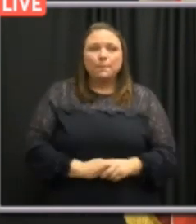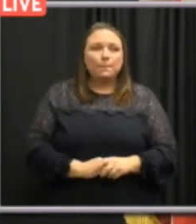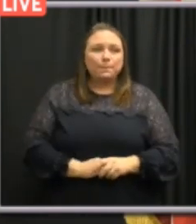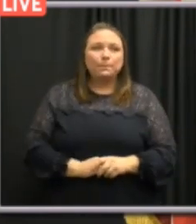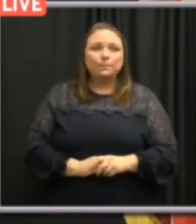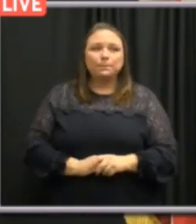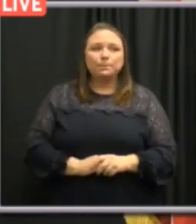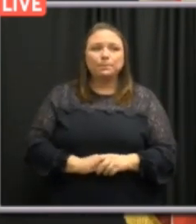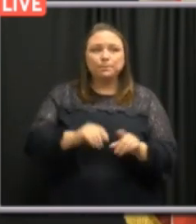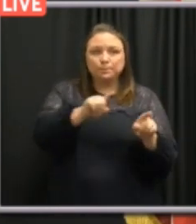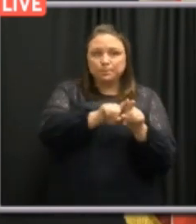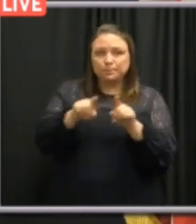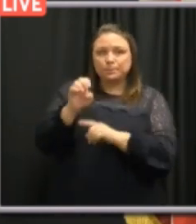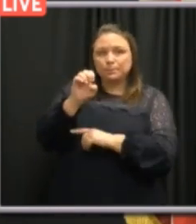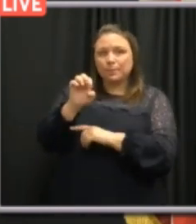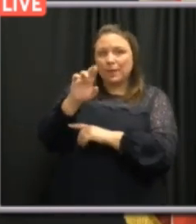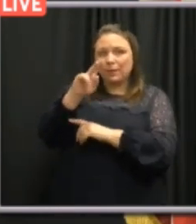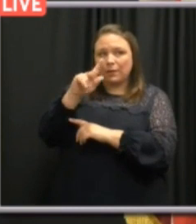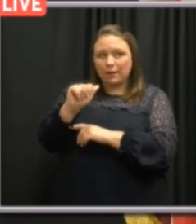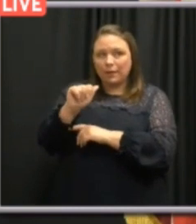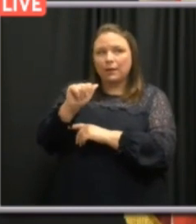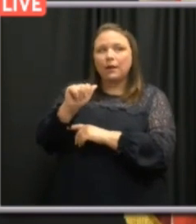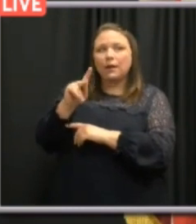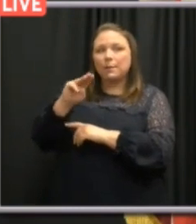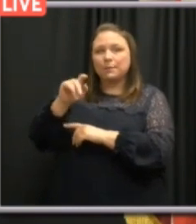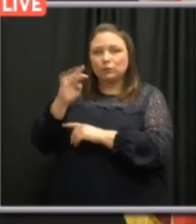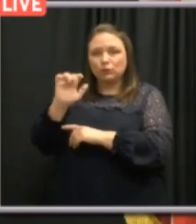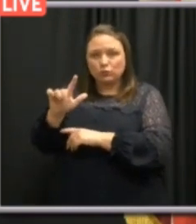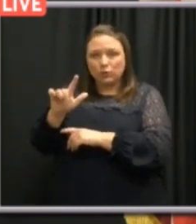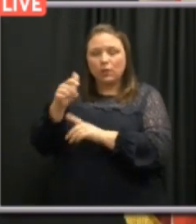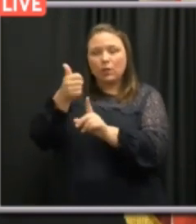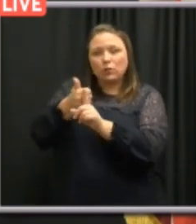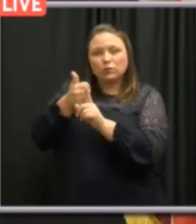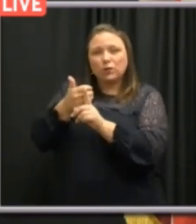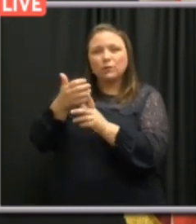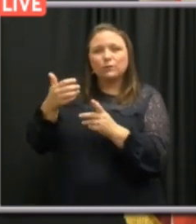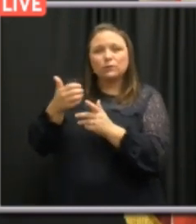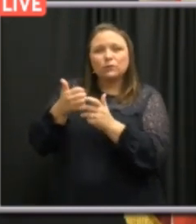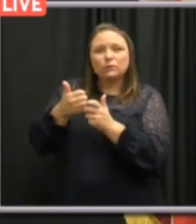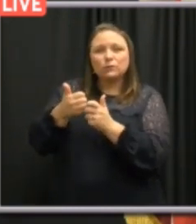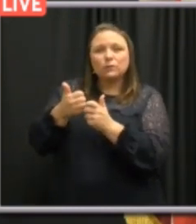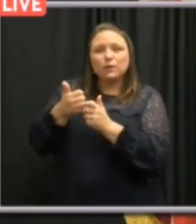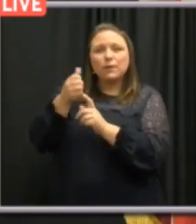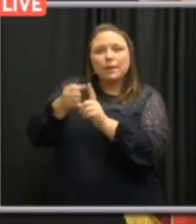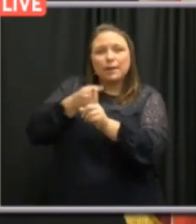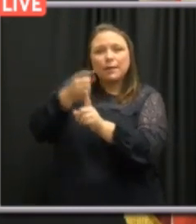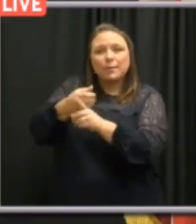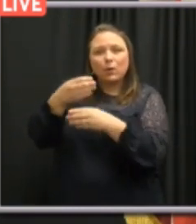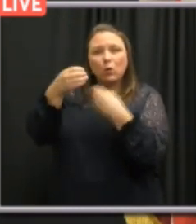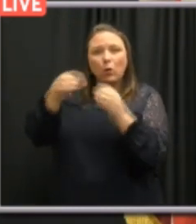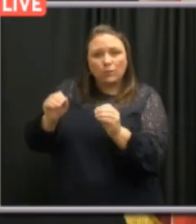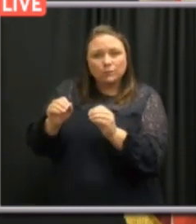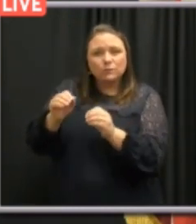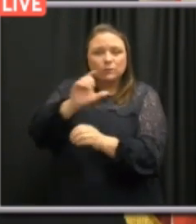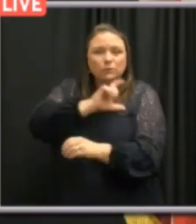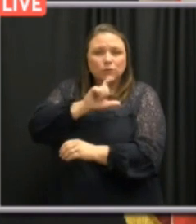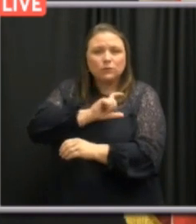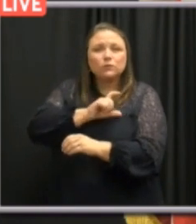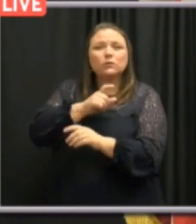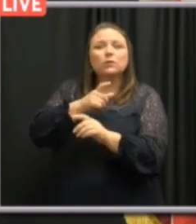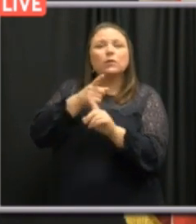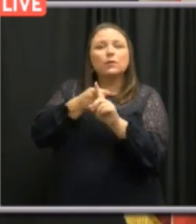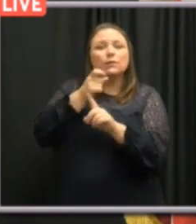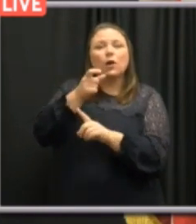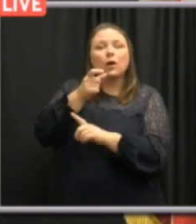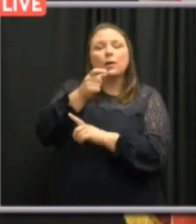virus. I'd also like to welcome Erica Mitchell, Chief Community Impact Officer of the United Way of Greater Nashville, who